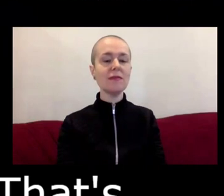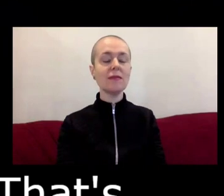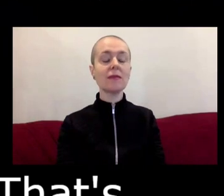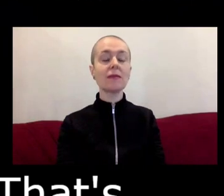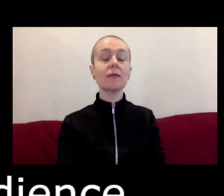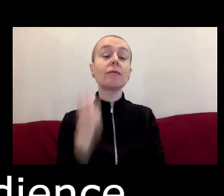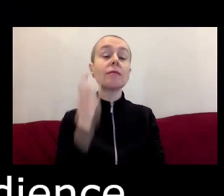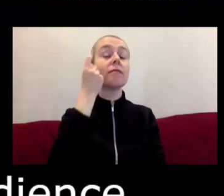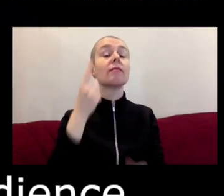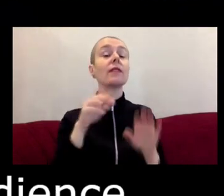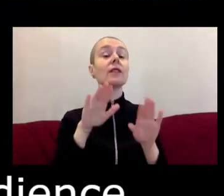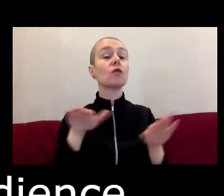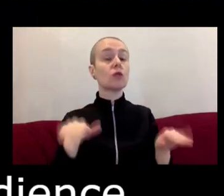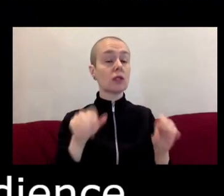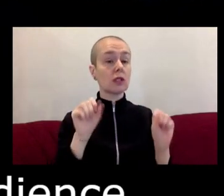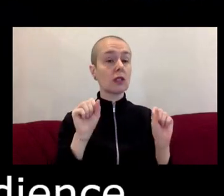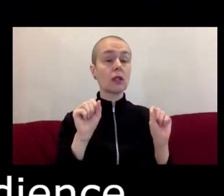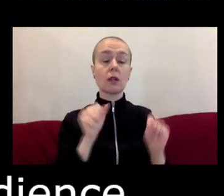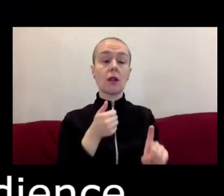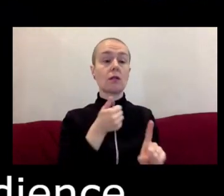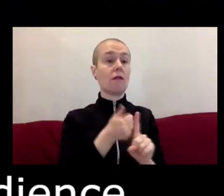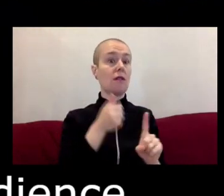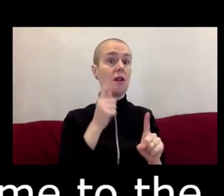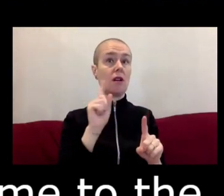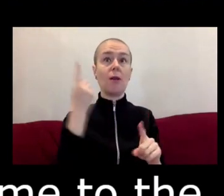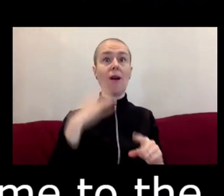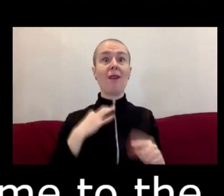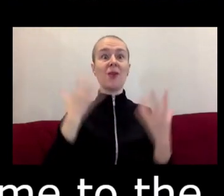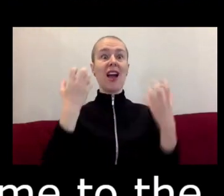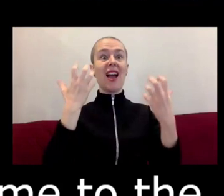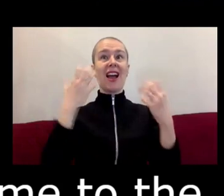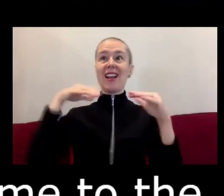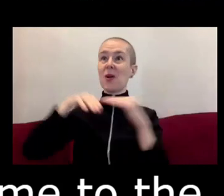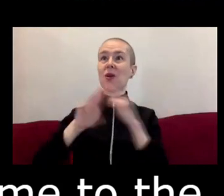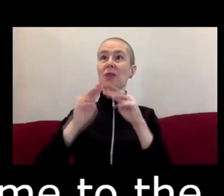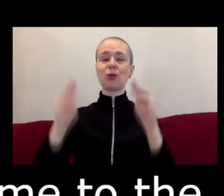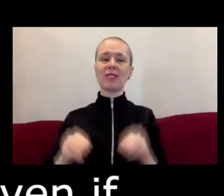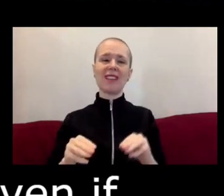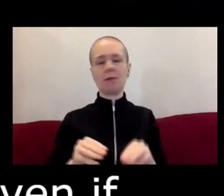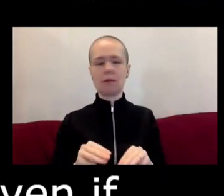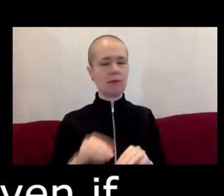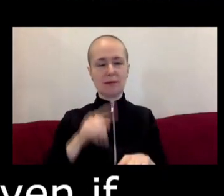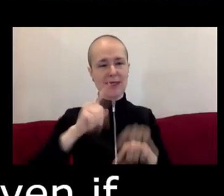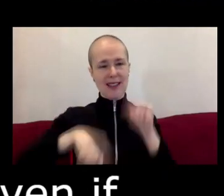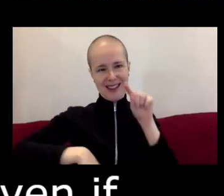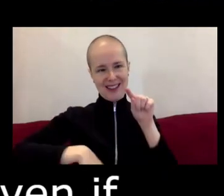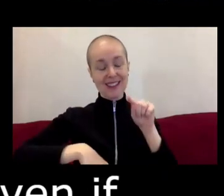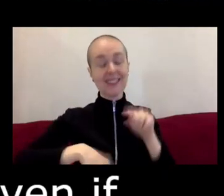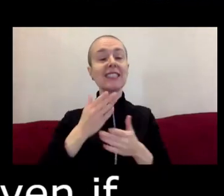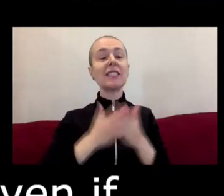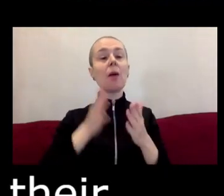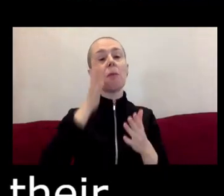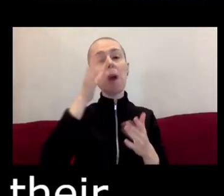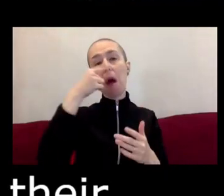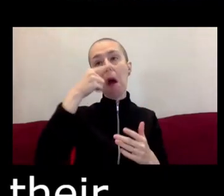kids cannot come to the museum on their own. Even if some people try to drop their kids off at the museum, that's not